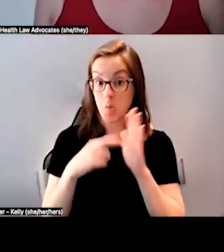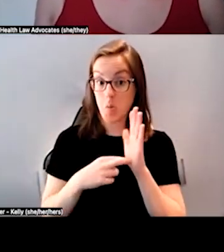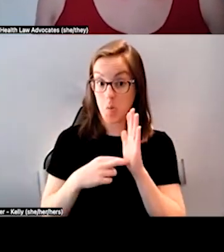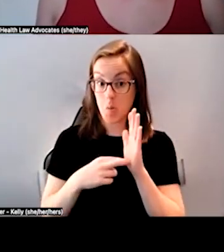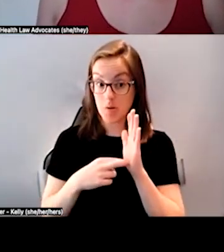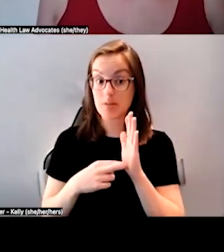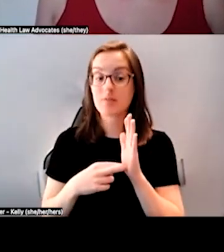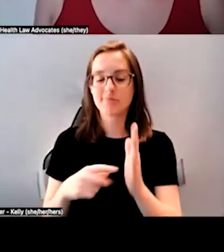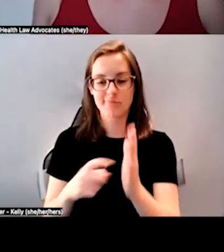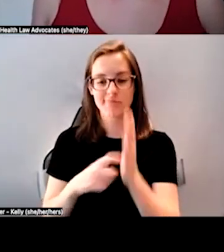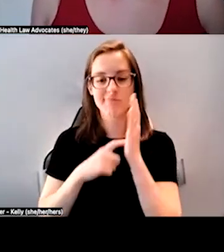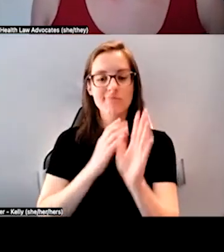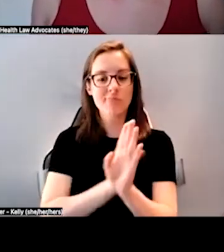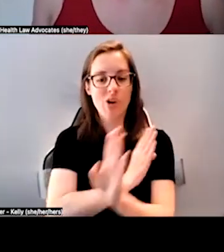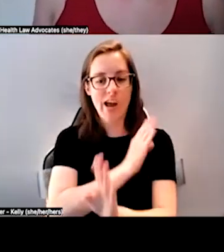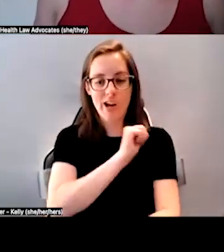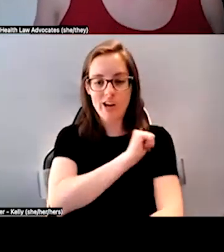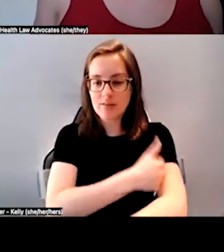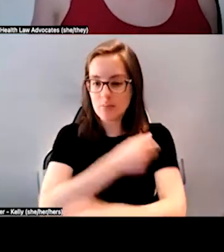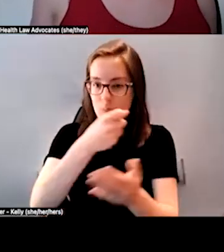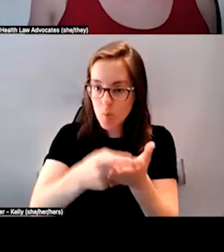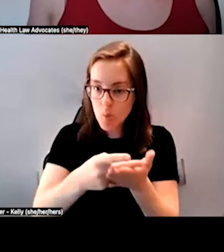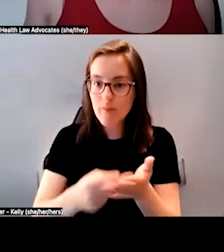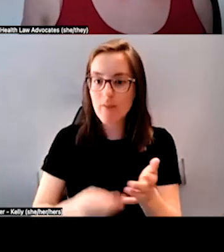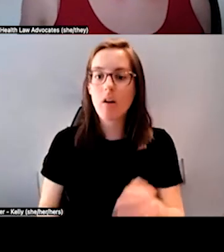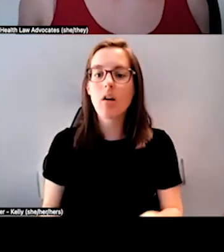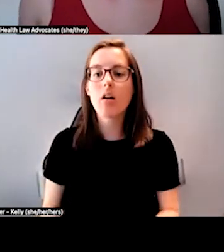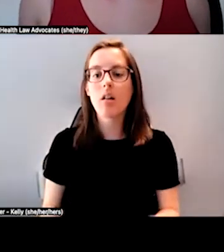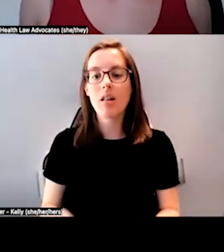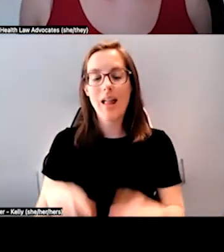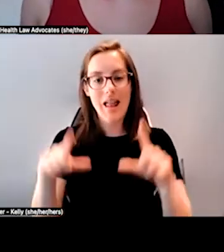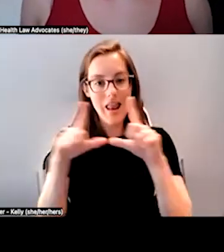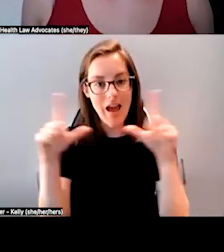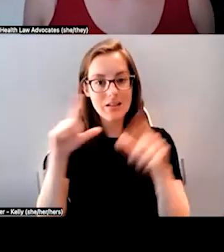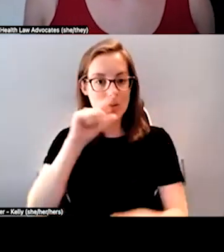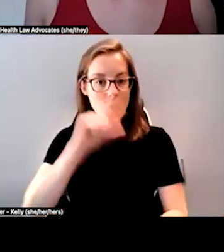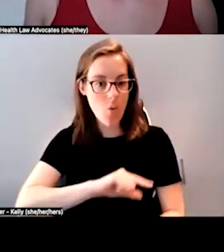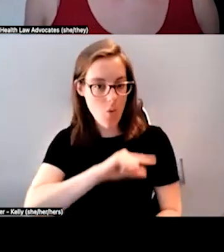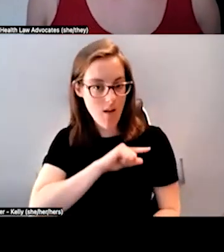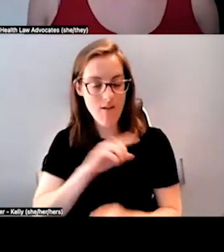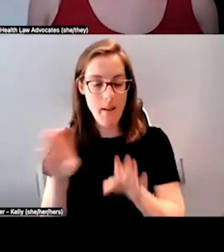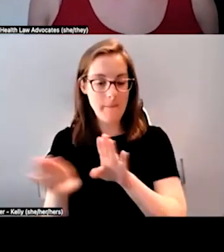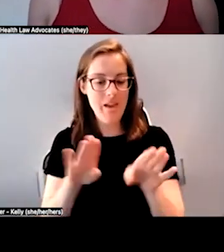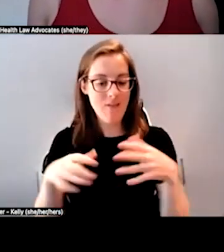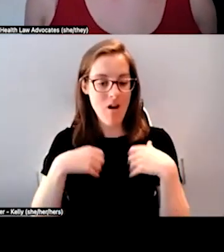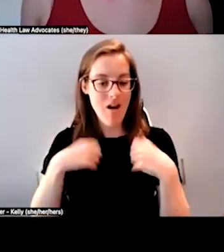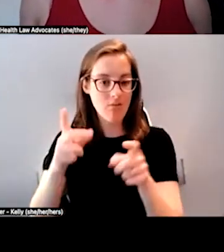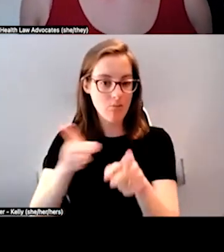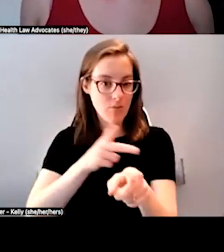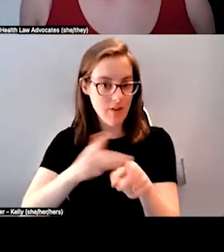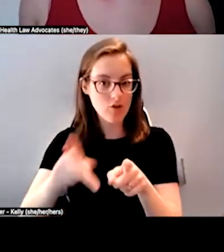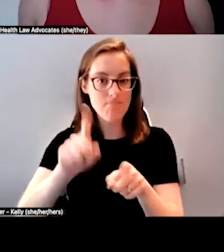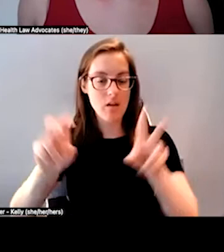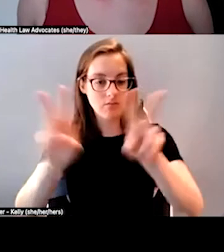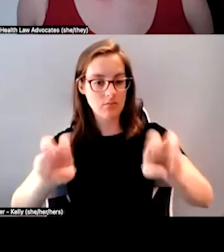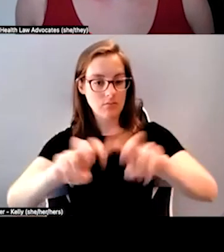prior authorizations. They require an assessment of a licensed, qualified behavioral health professional who has diagnosed the member with